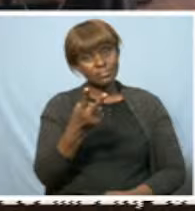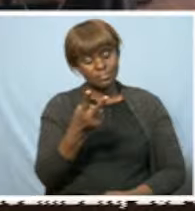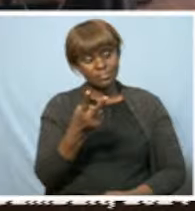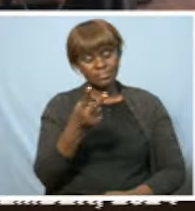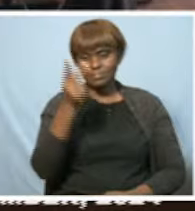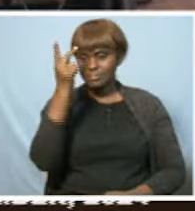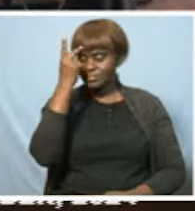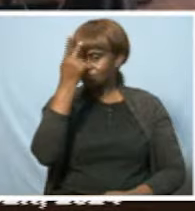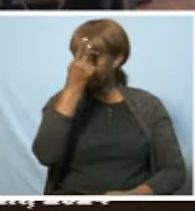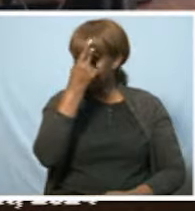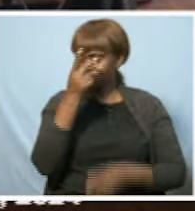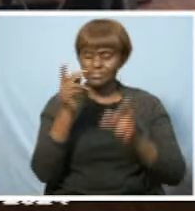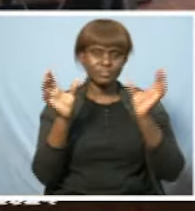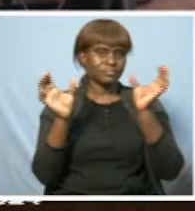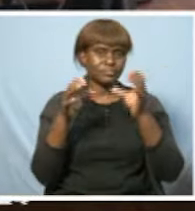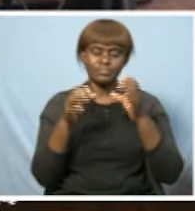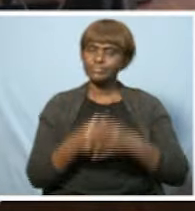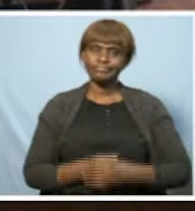PETAUKE Council,